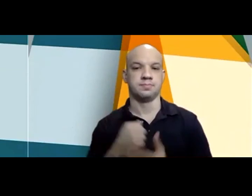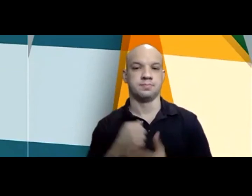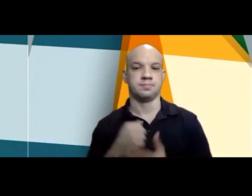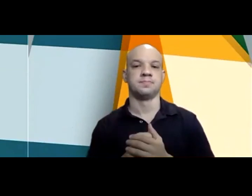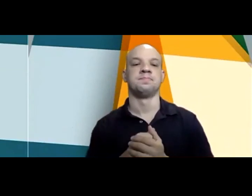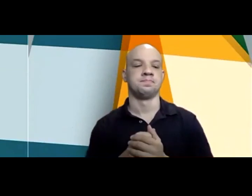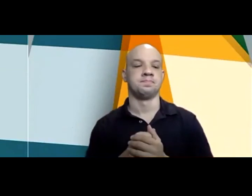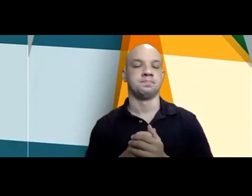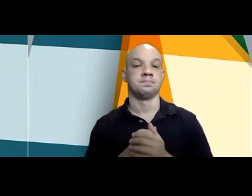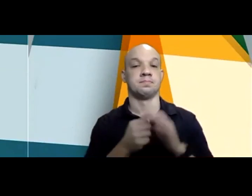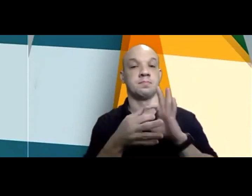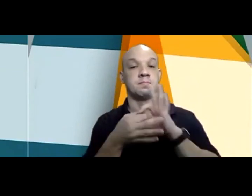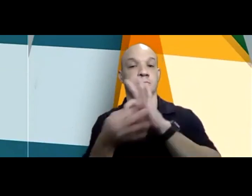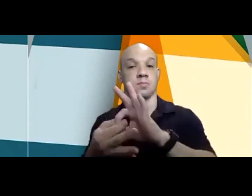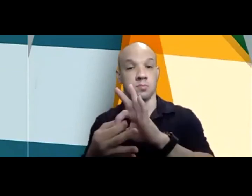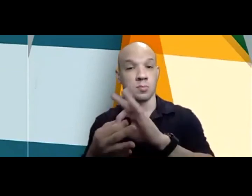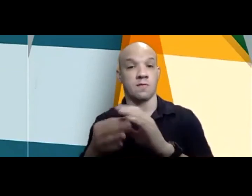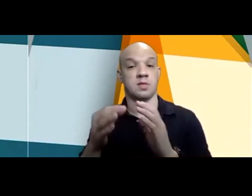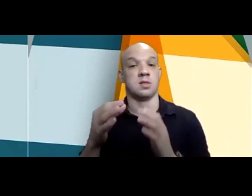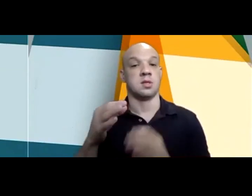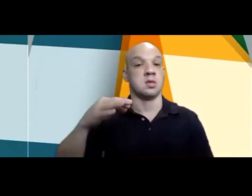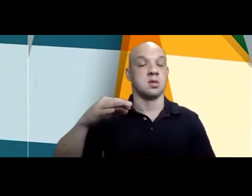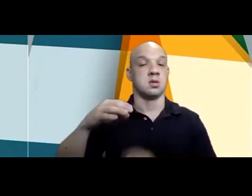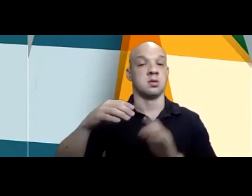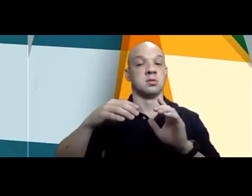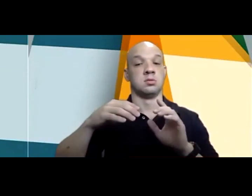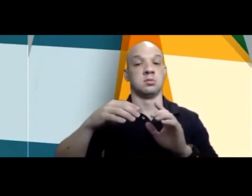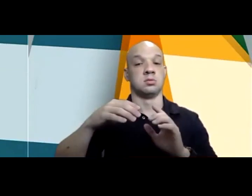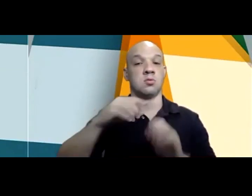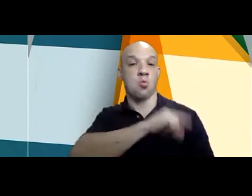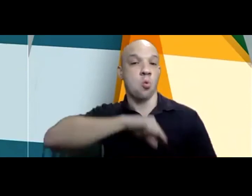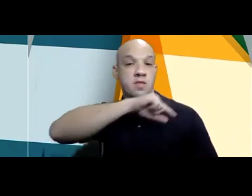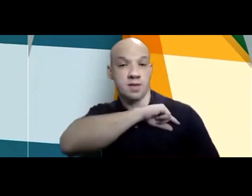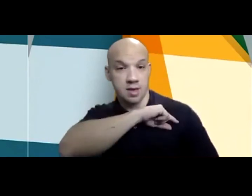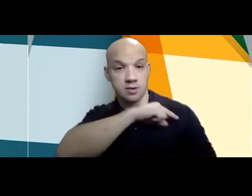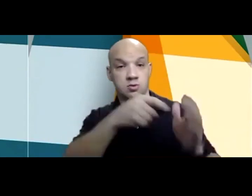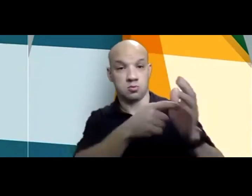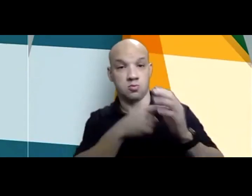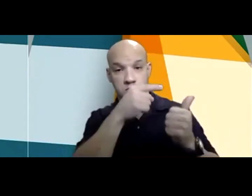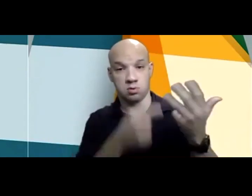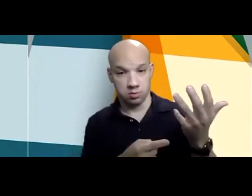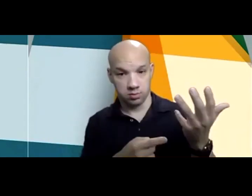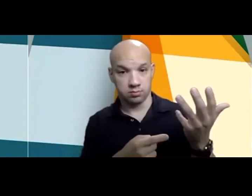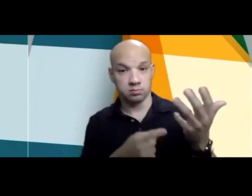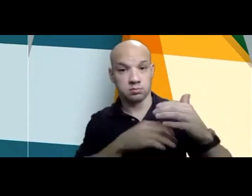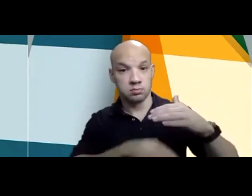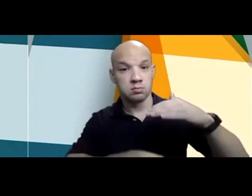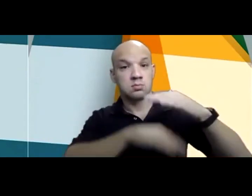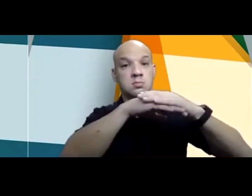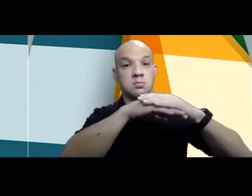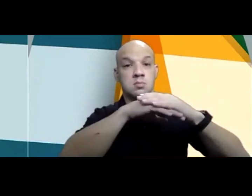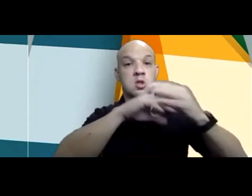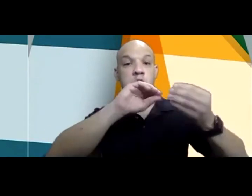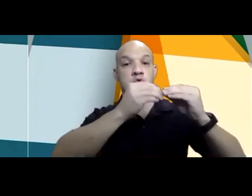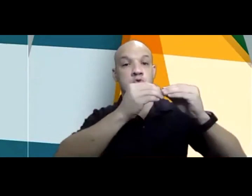the qualifications, these qualification requirements will have a total maximum score